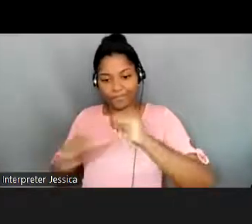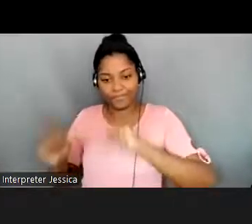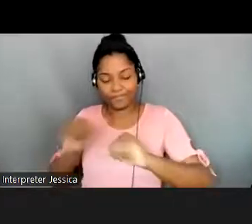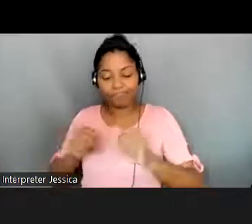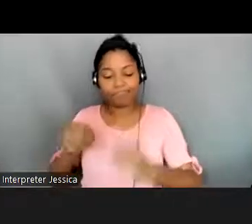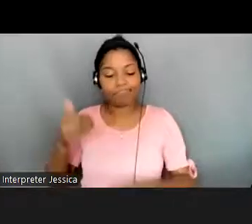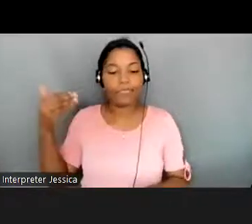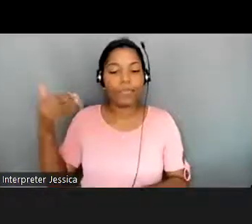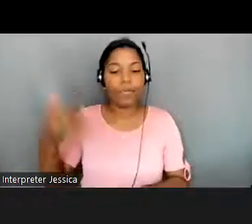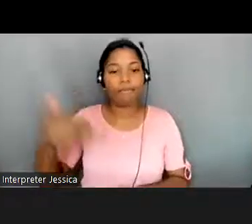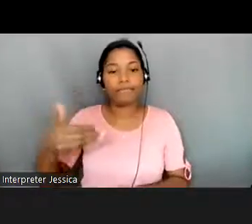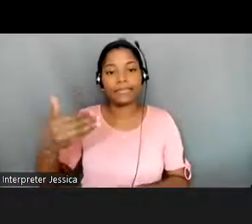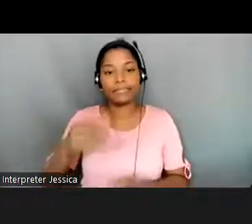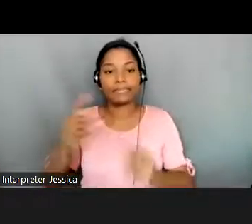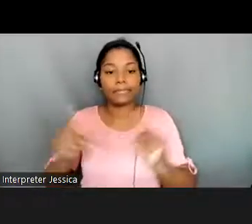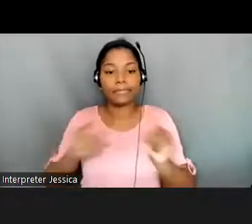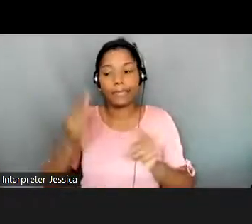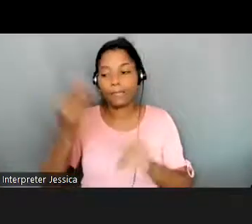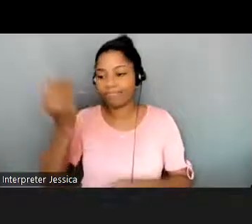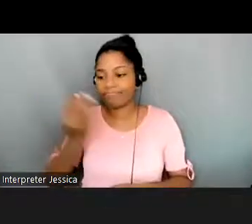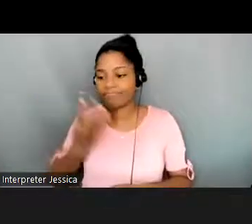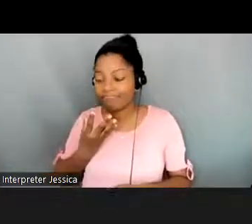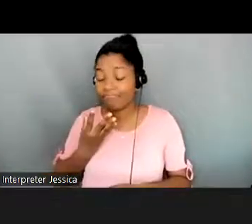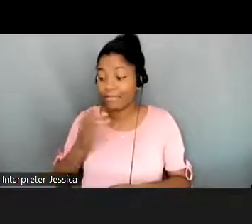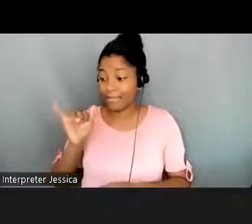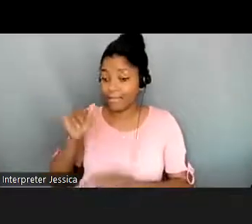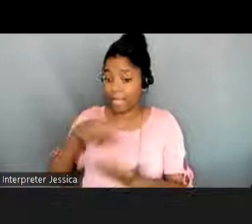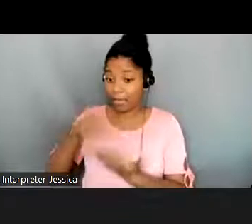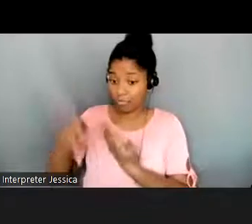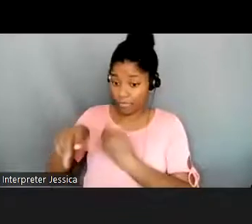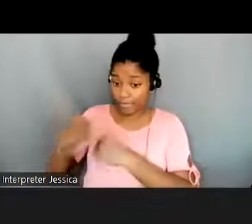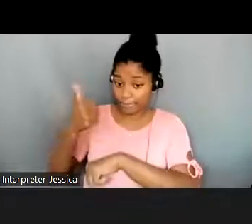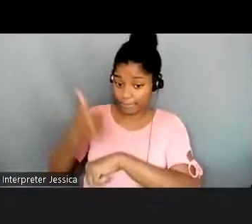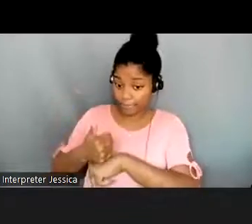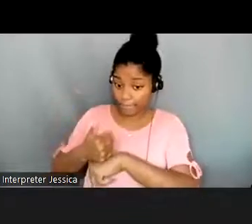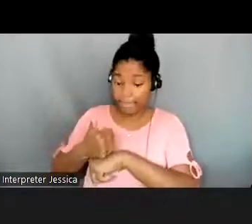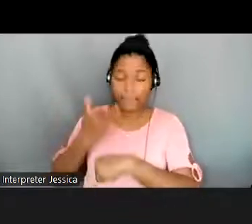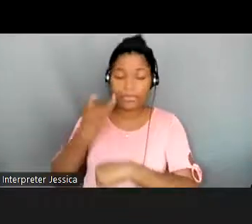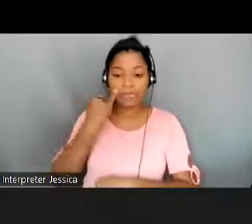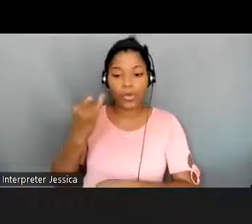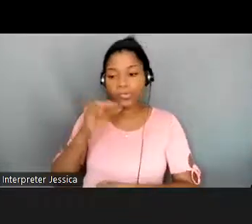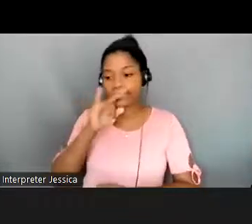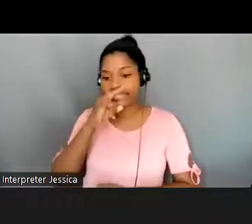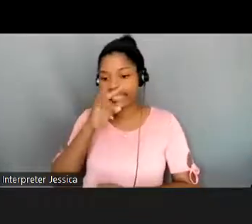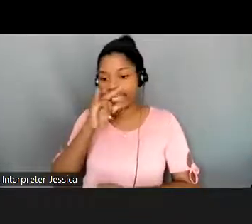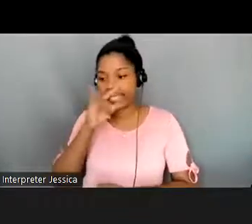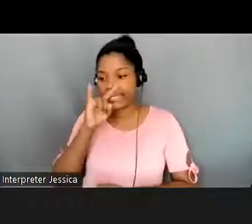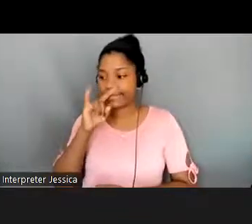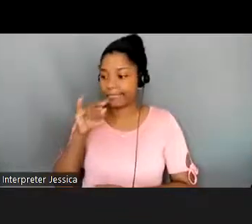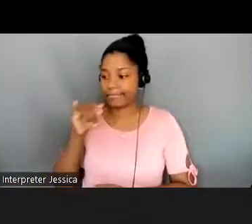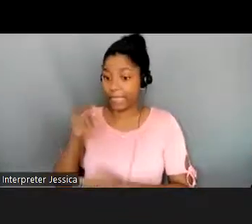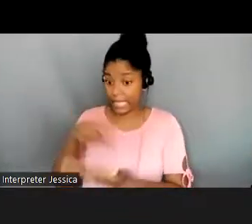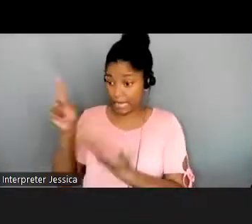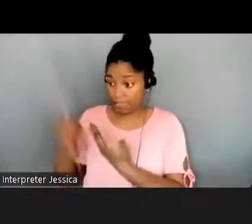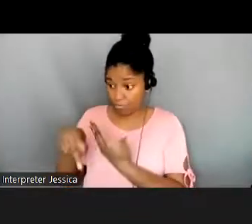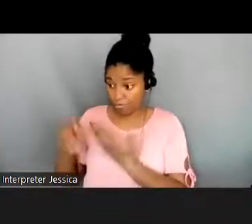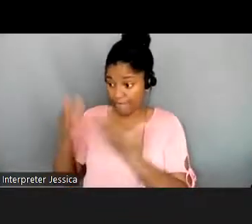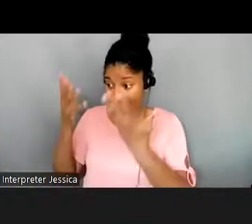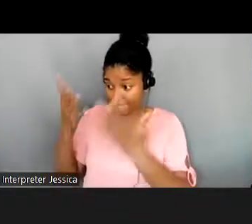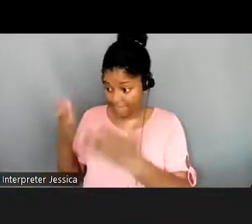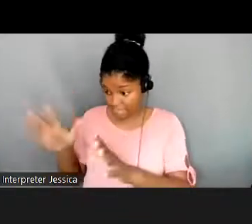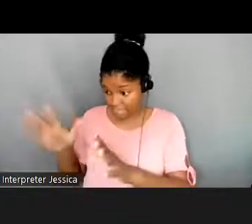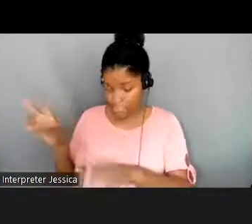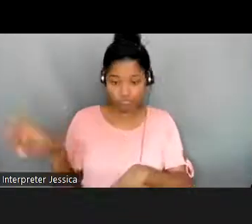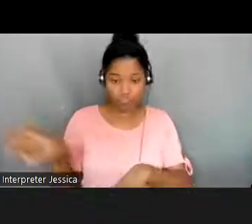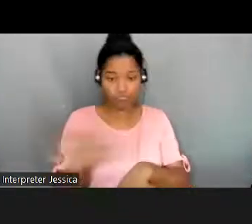who have these programs that when the children in their program then go on to a traditional